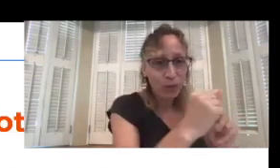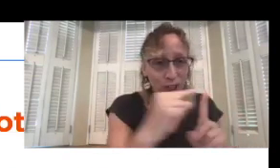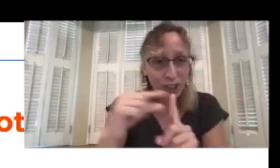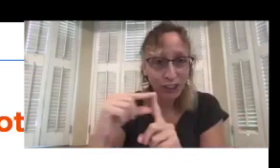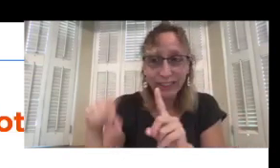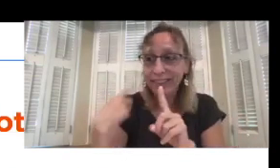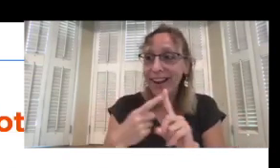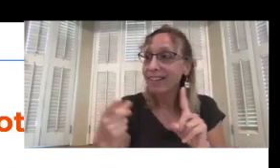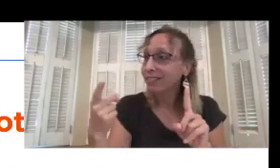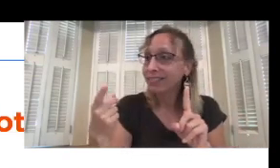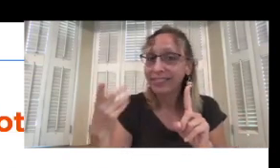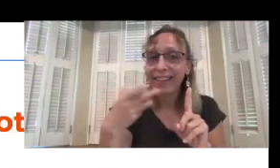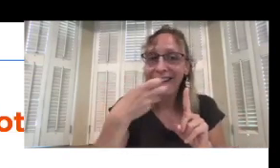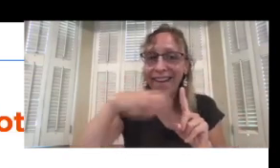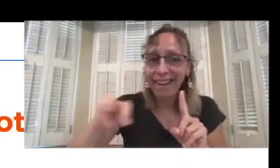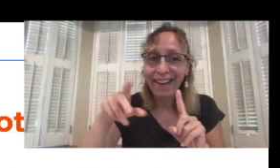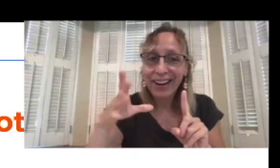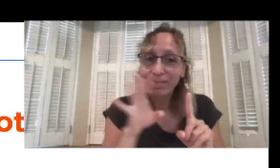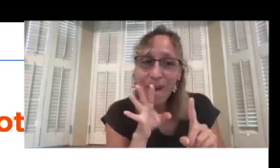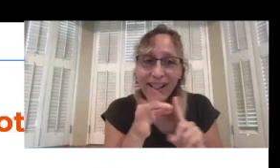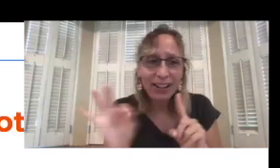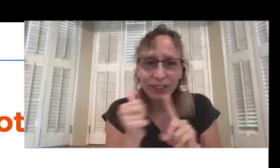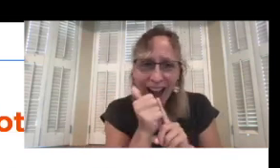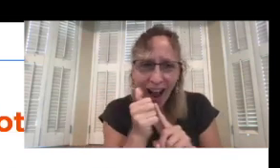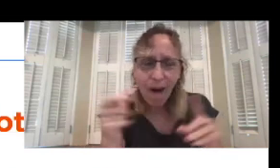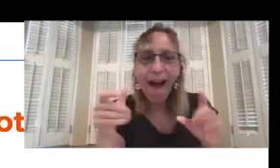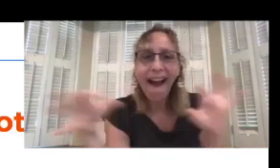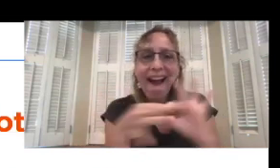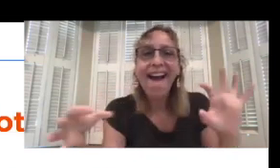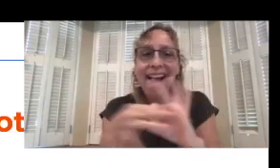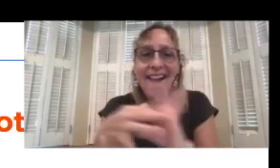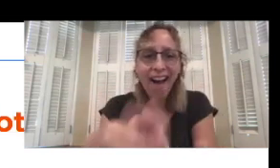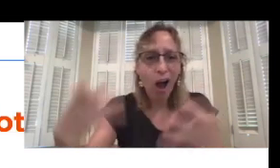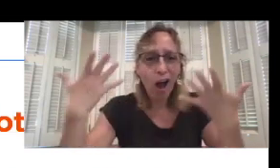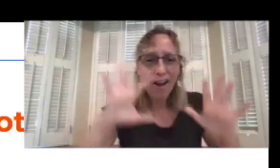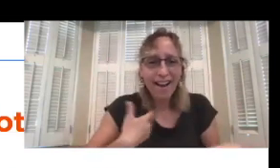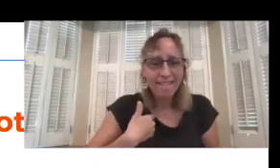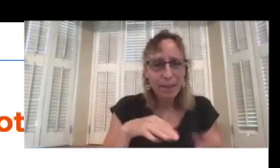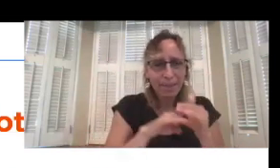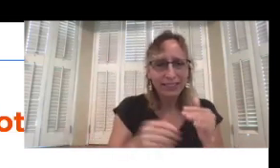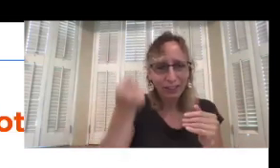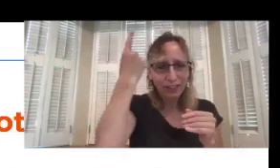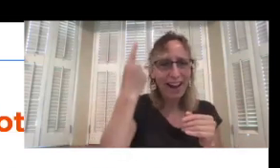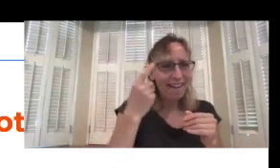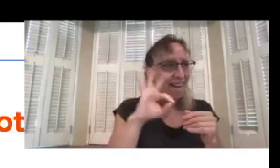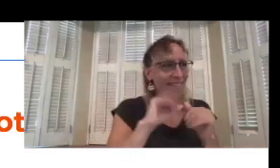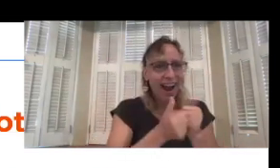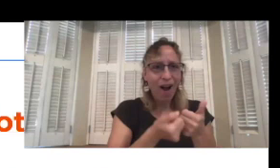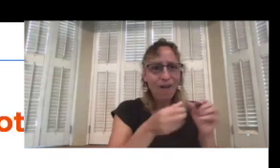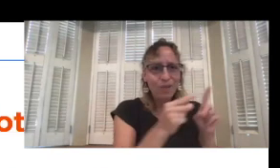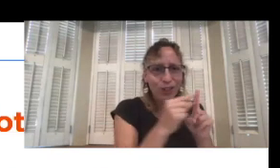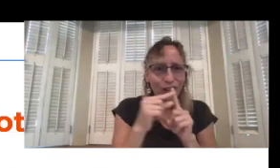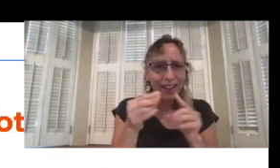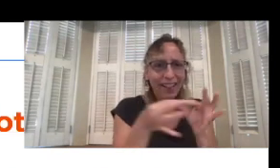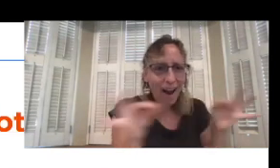birth, and then get a cochlear implant, those students who already know words and then transition to a spoken language already